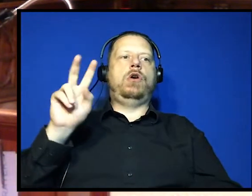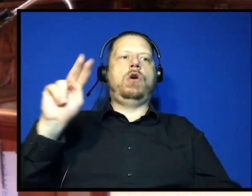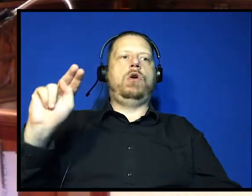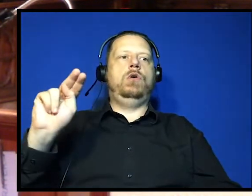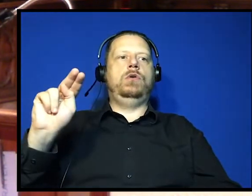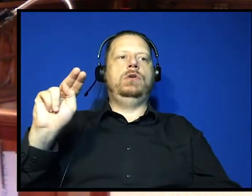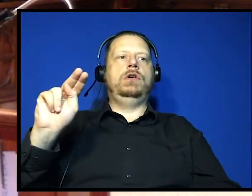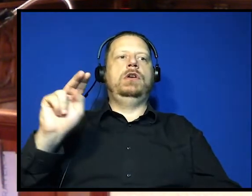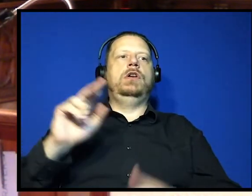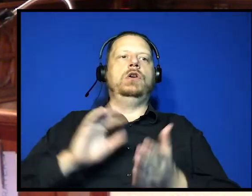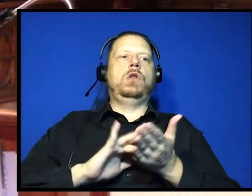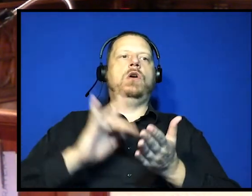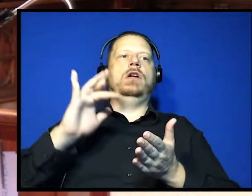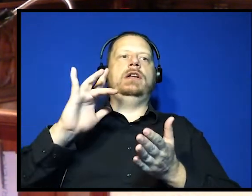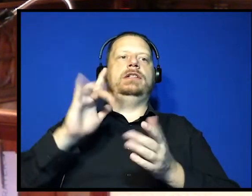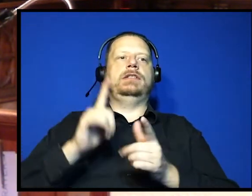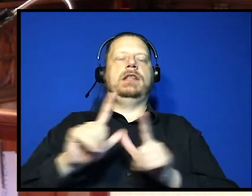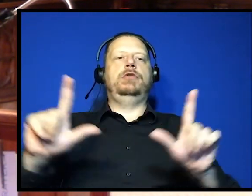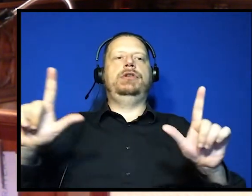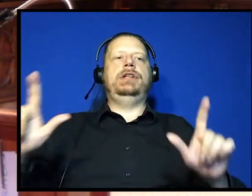inglorious liberty.